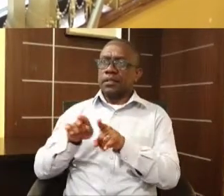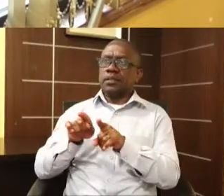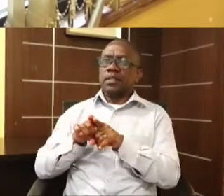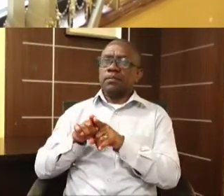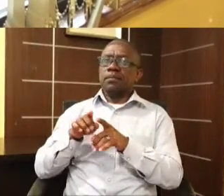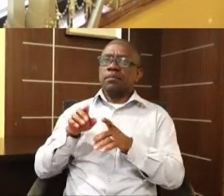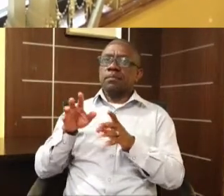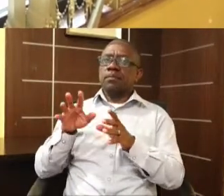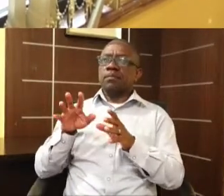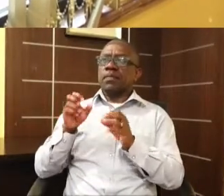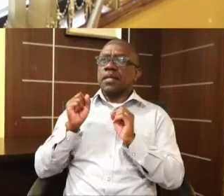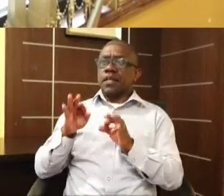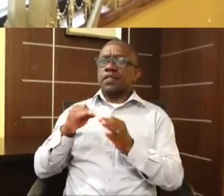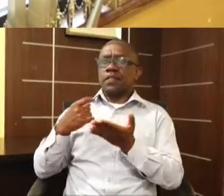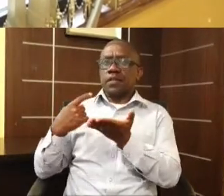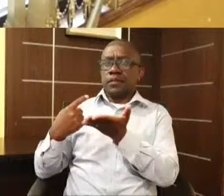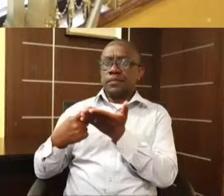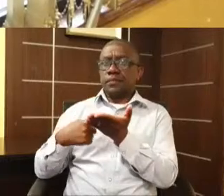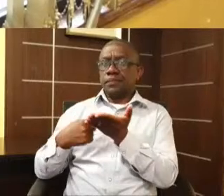when you talk about